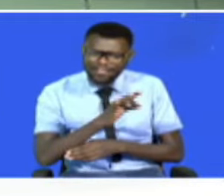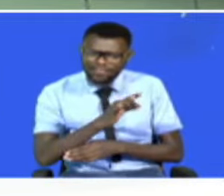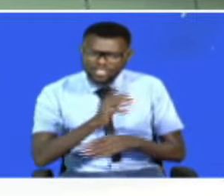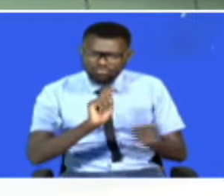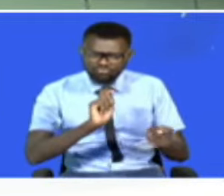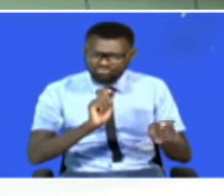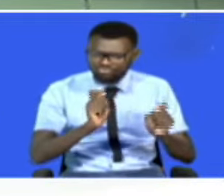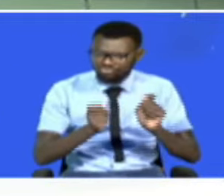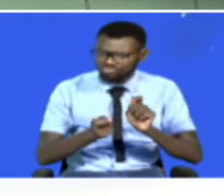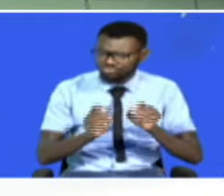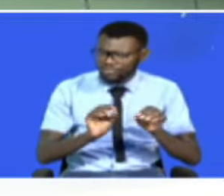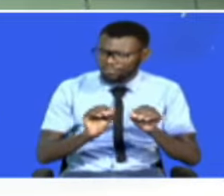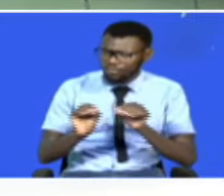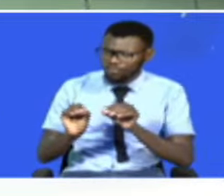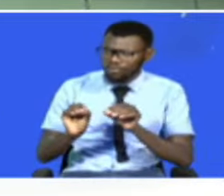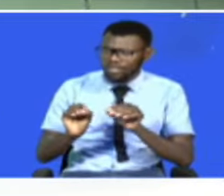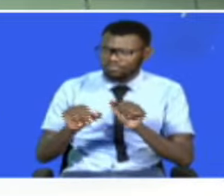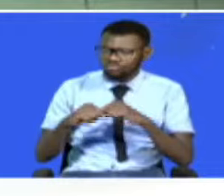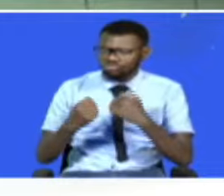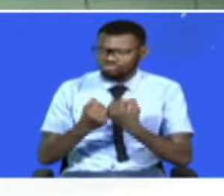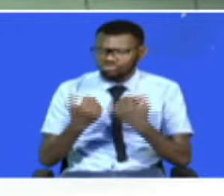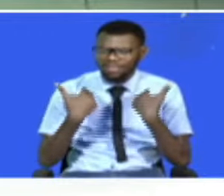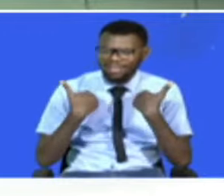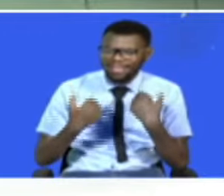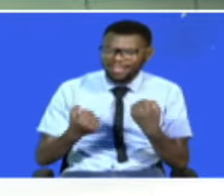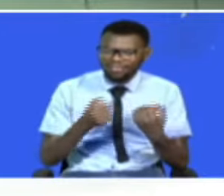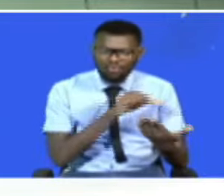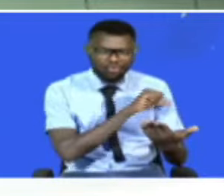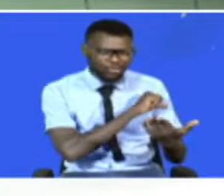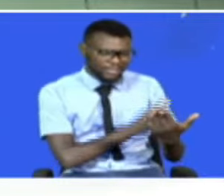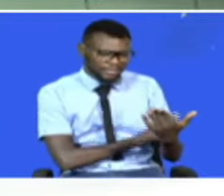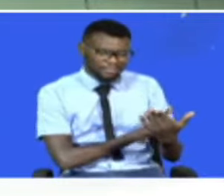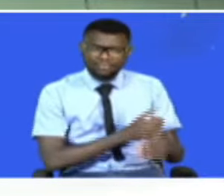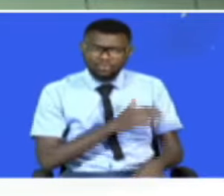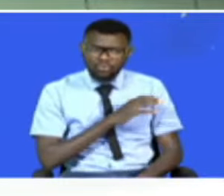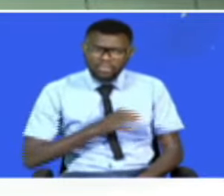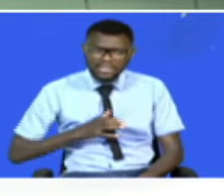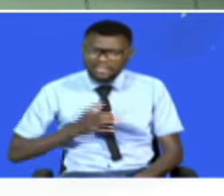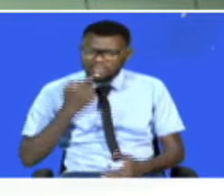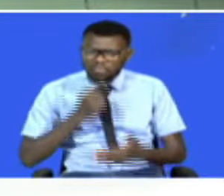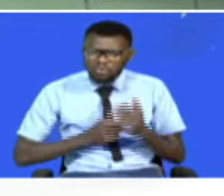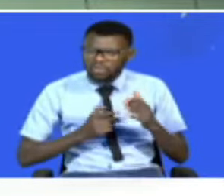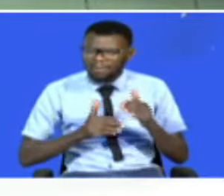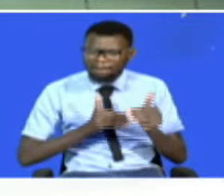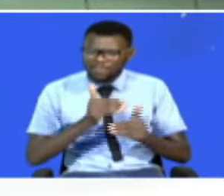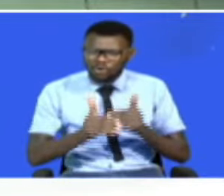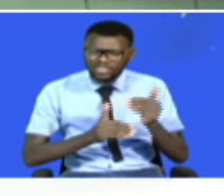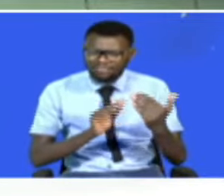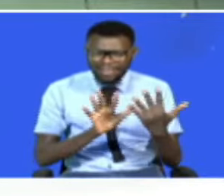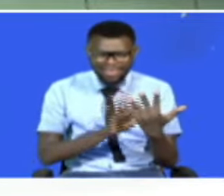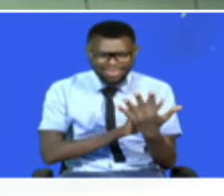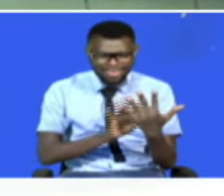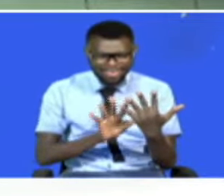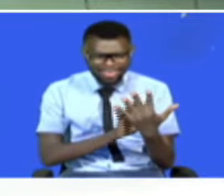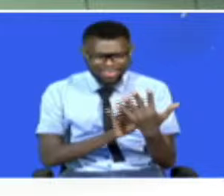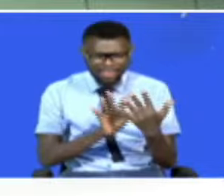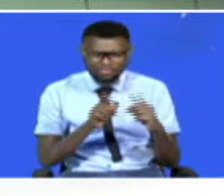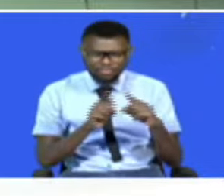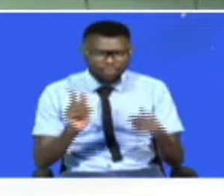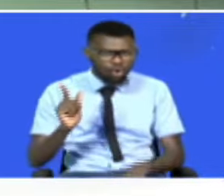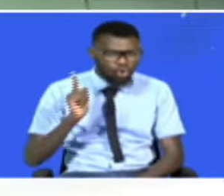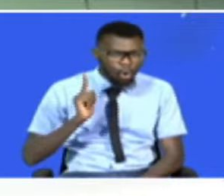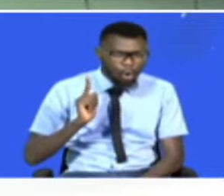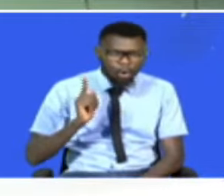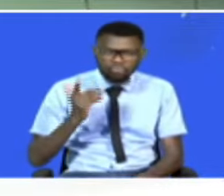to the new Social Health Authority. The committee claims that the entire process lacks transparency and that there are legal gaps in the